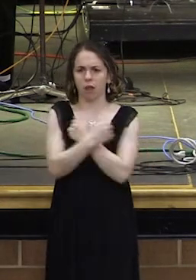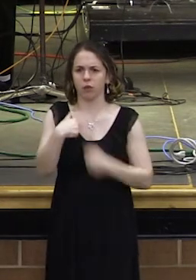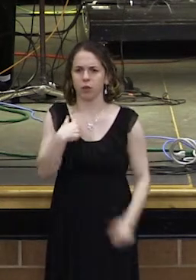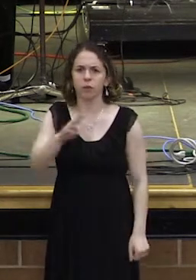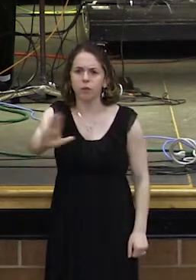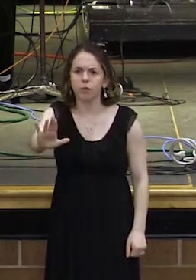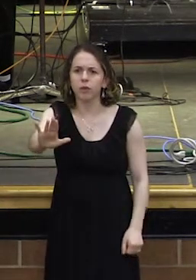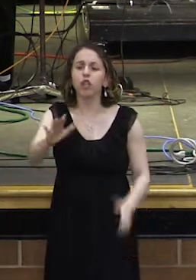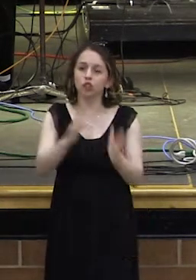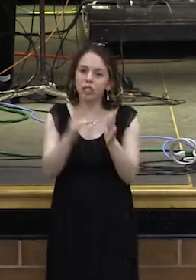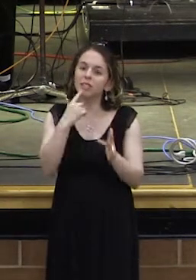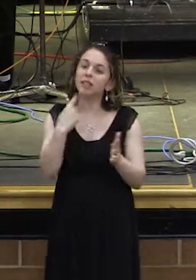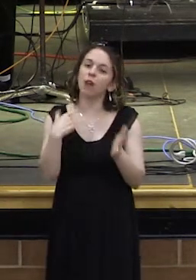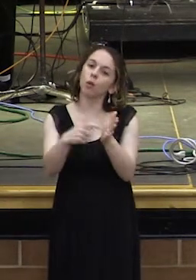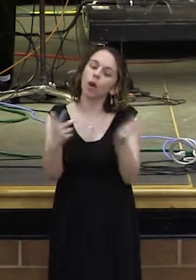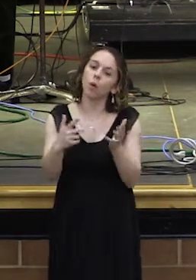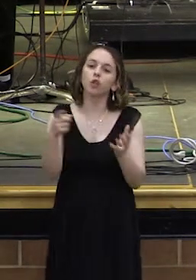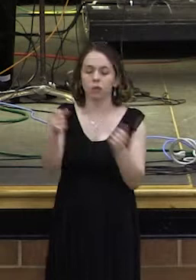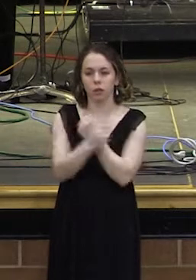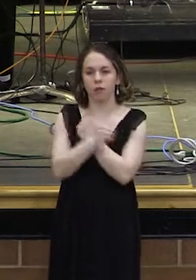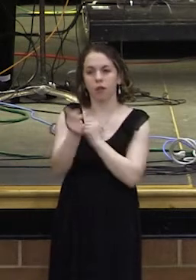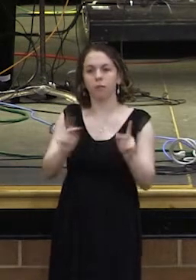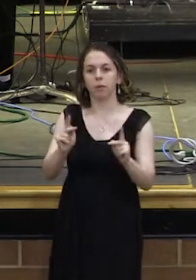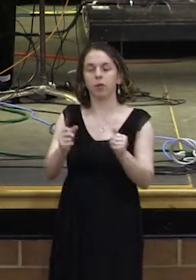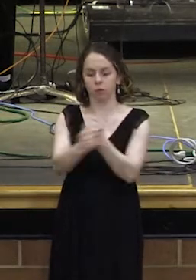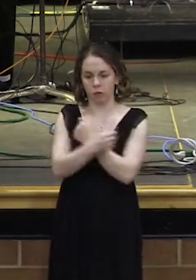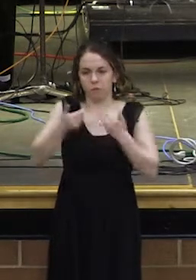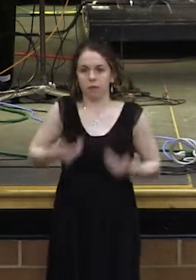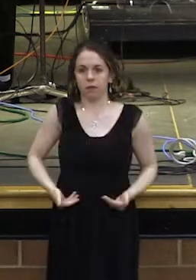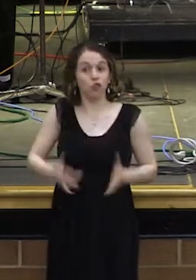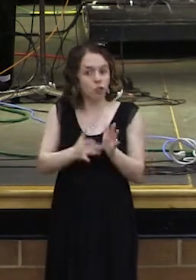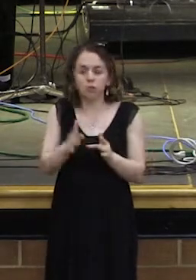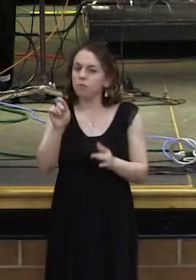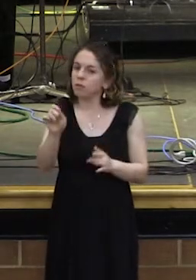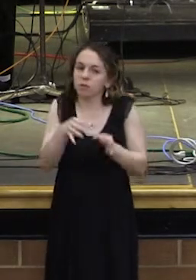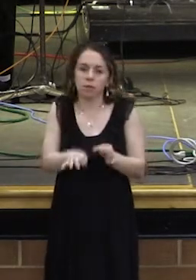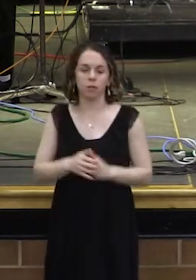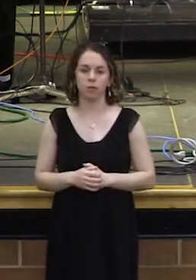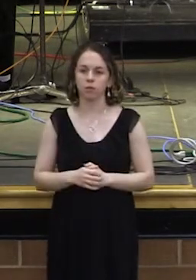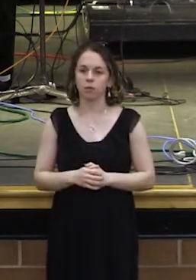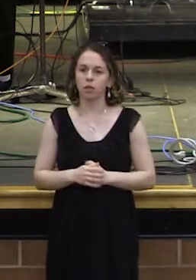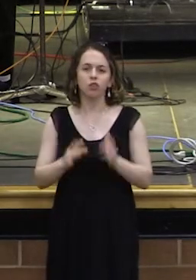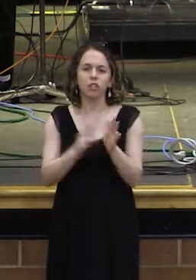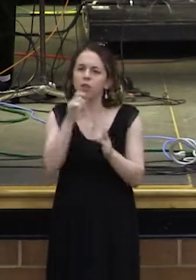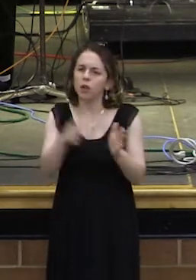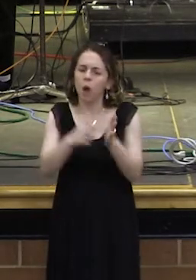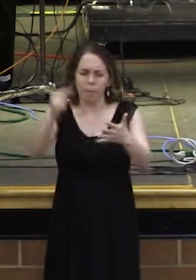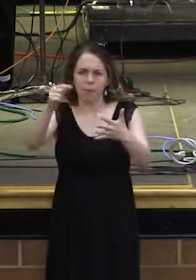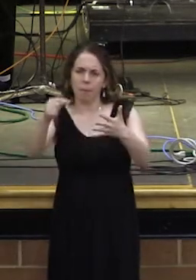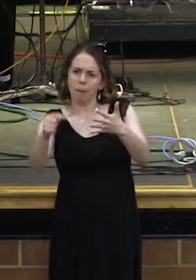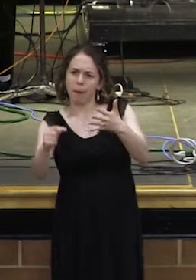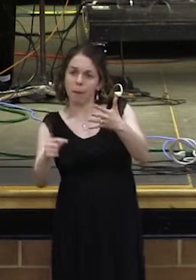right thing and that's what this church was in fact they were increasing and doing the right thing the Bible says be not weary and well-doing for in due season you